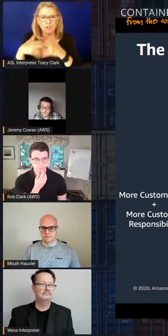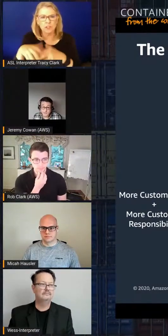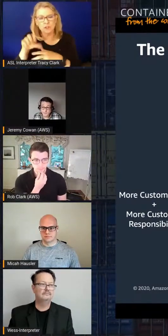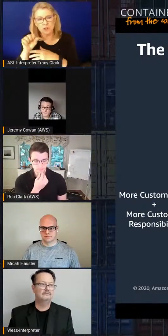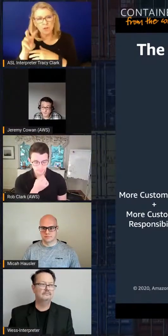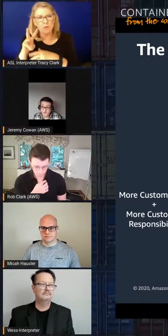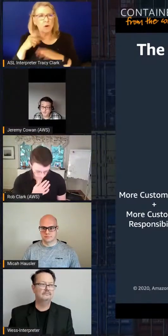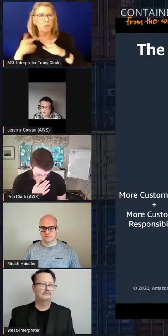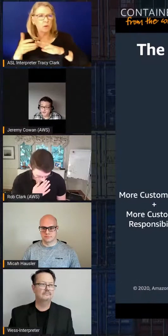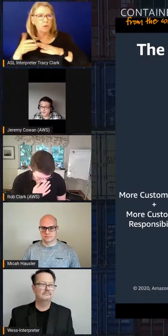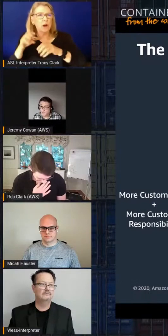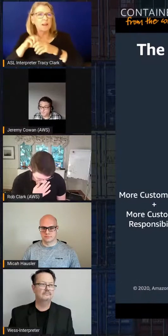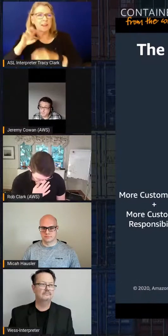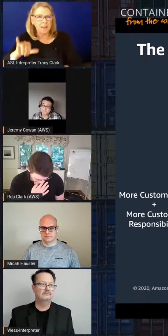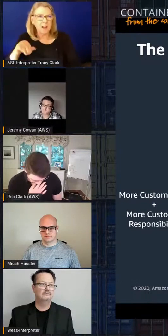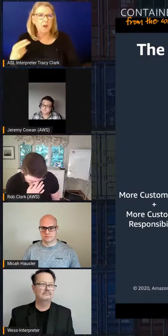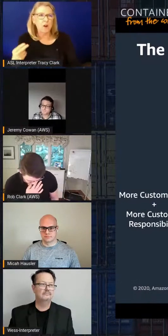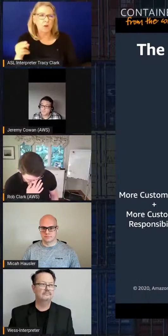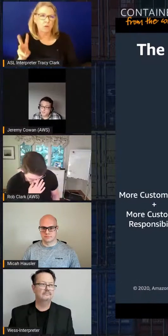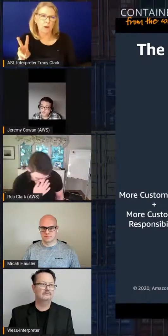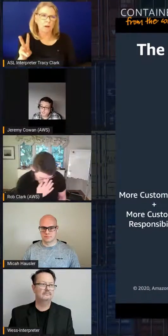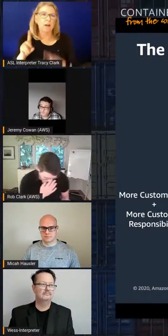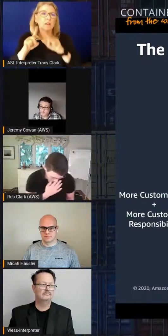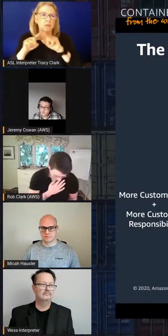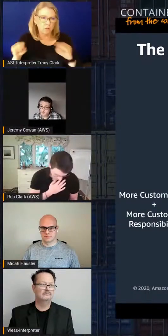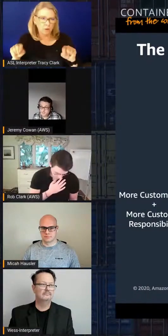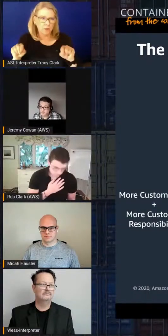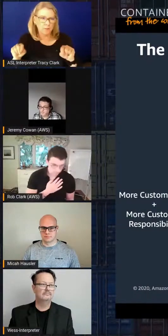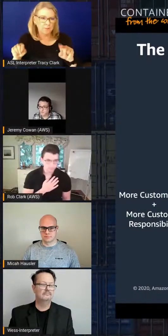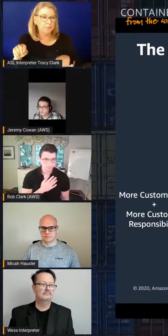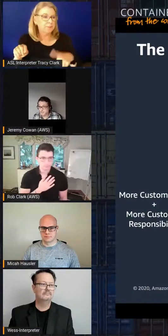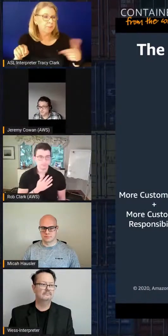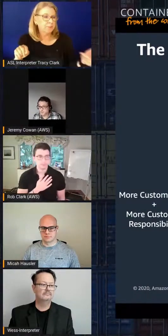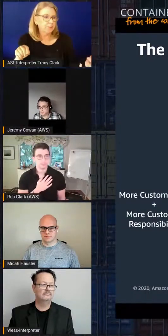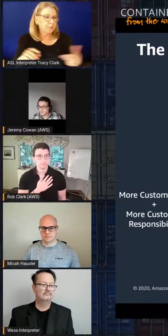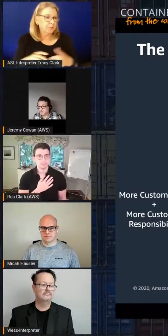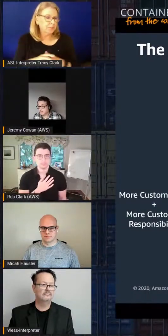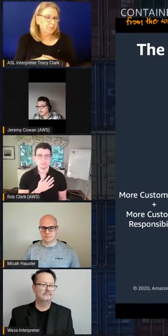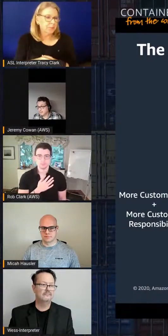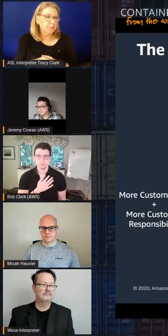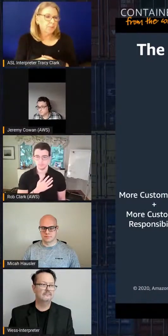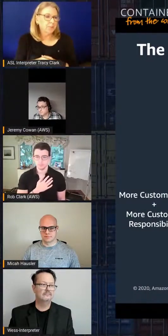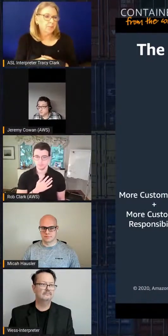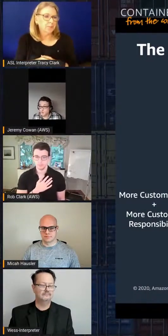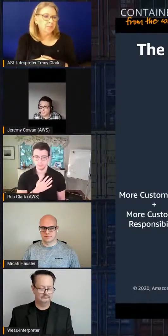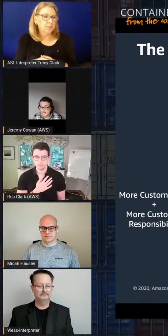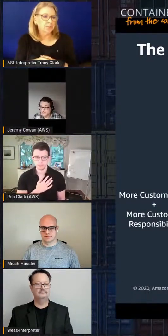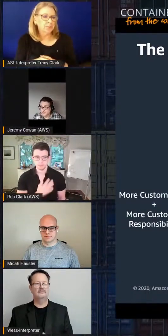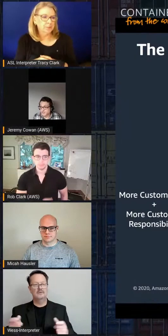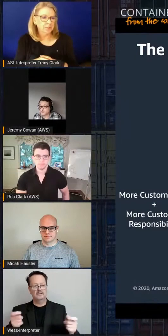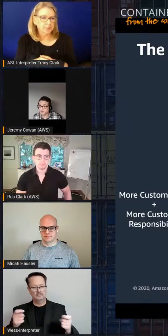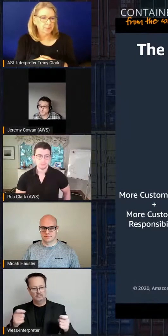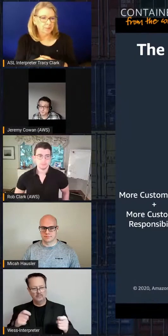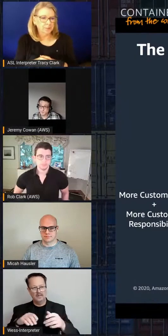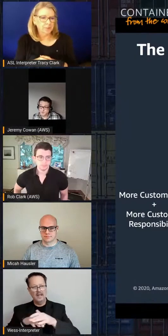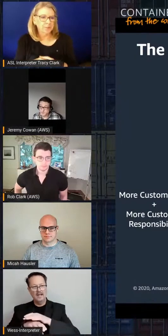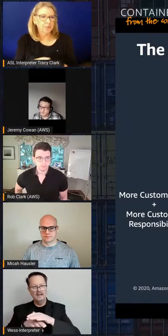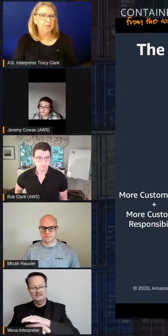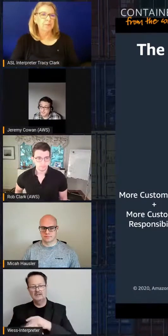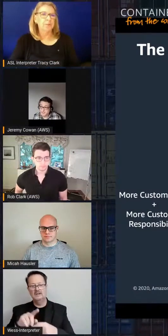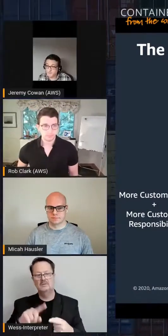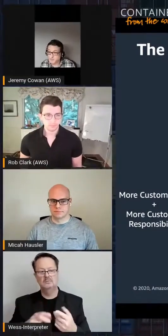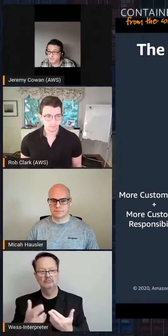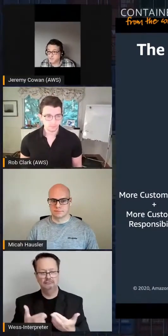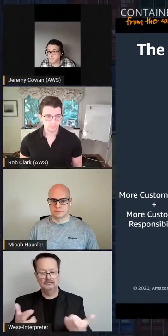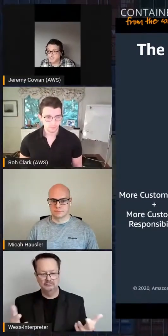hardware, and so forth. But then customers are responsible for things like controlling access to the resources